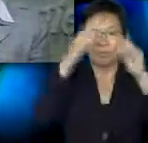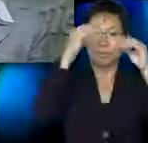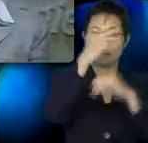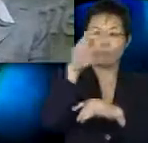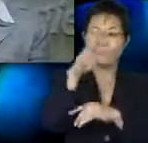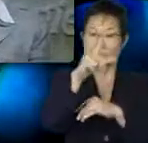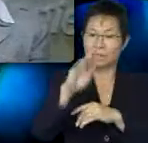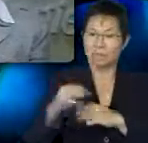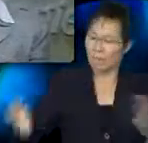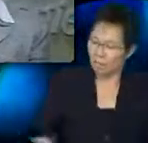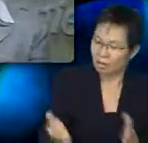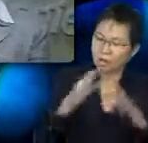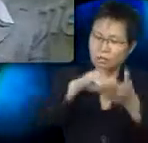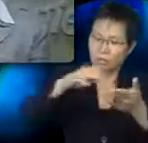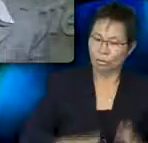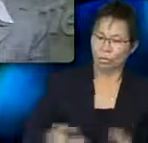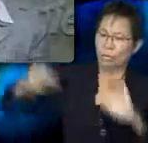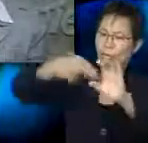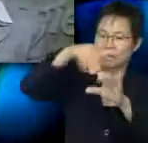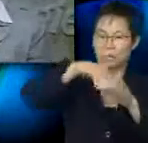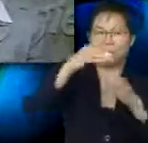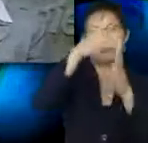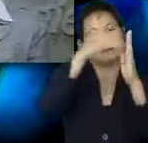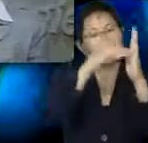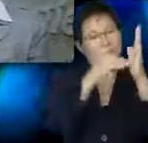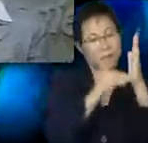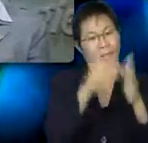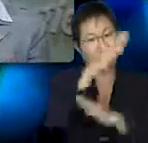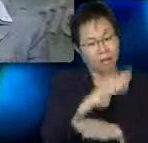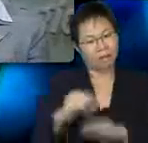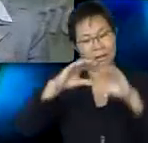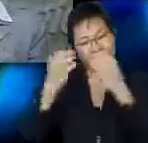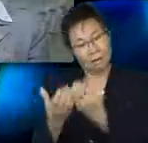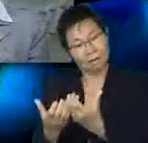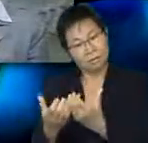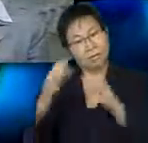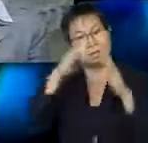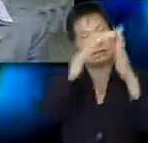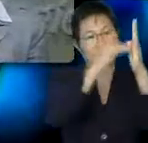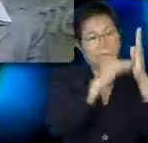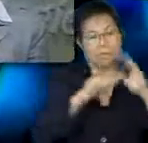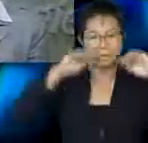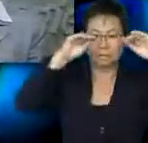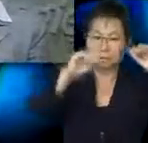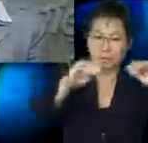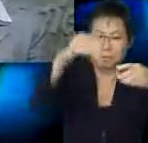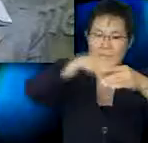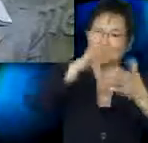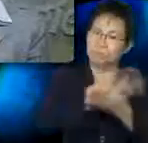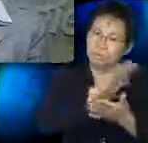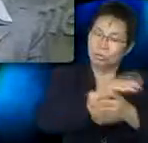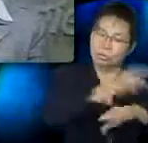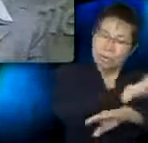Lim is encouraging his students to participate in the lesson. And the lesson is being conducted in the